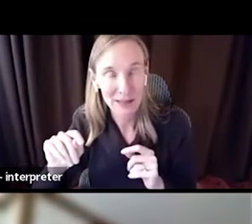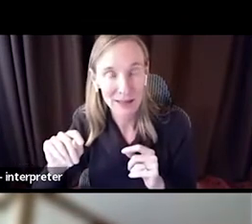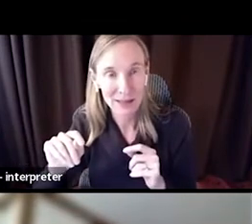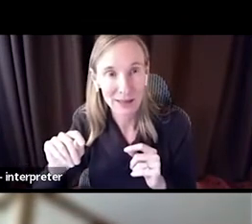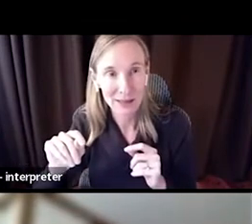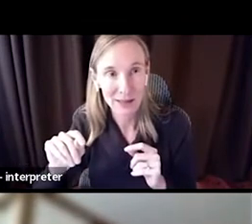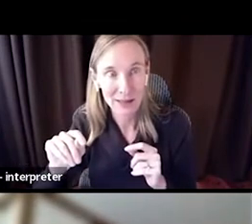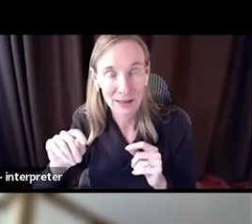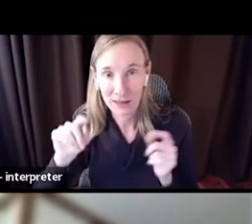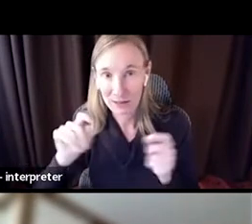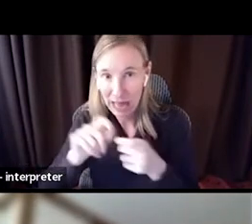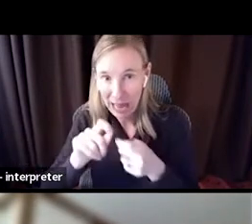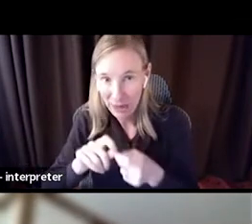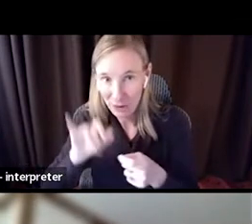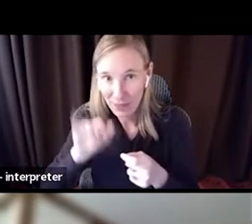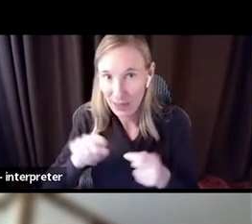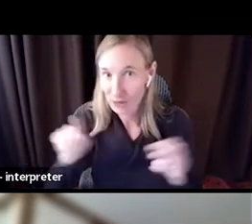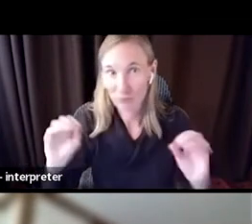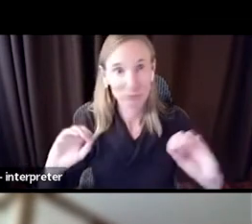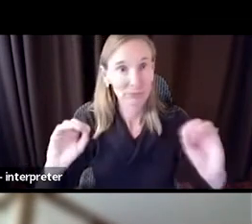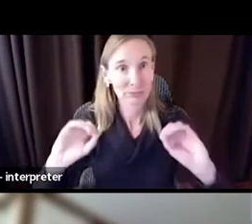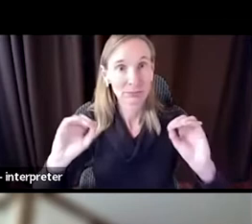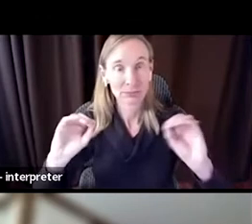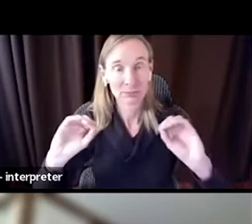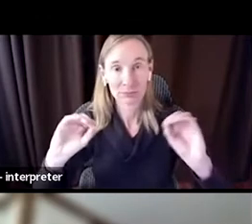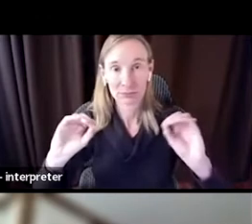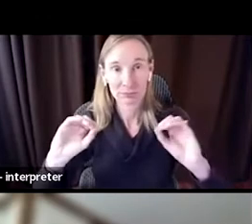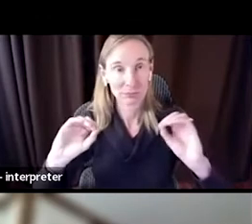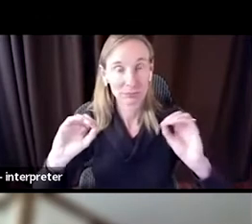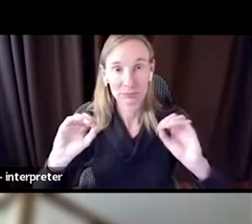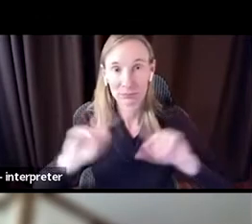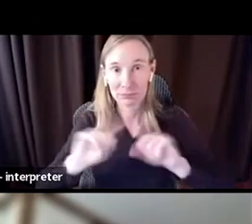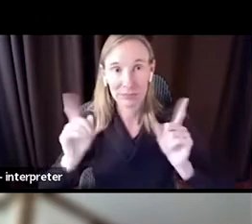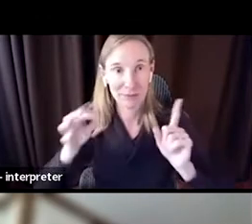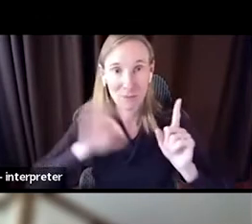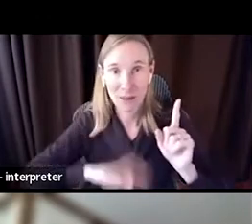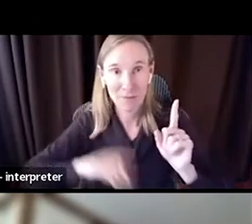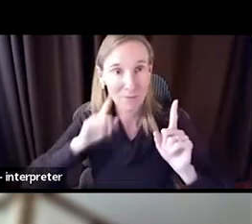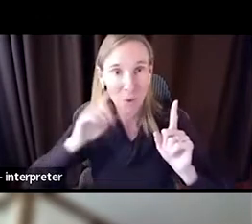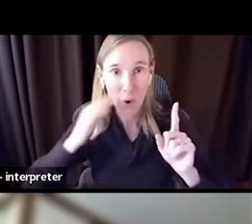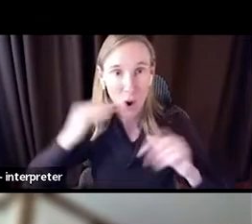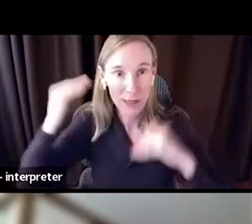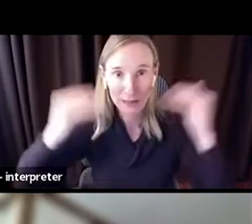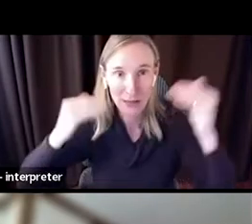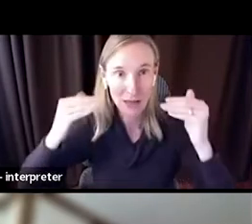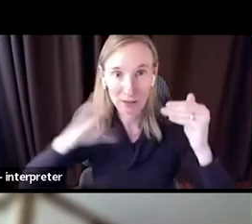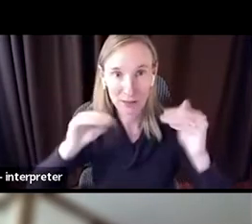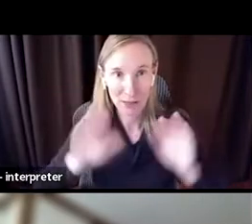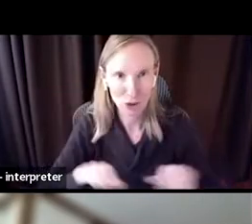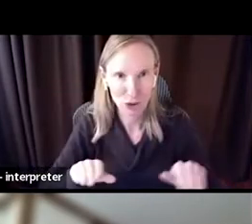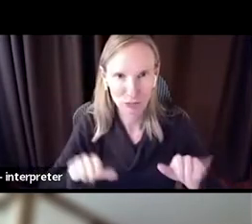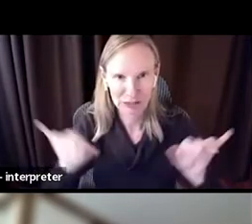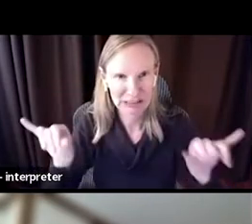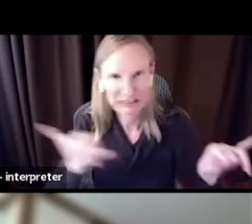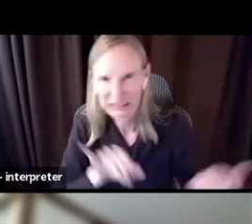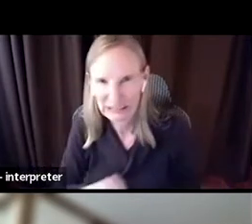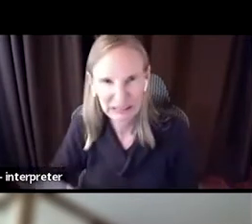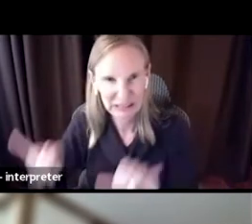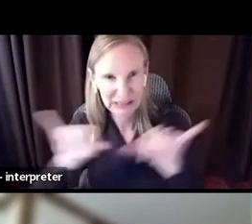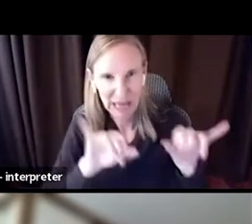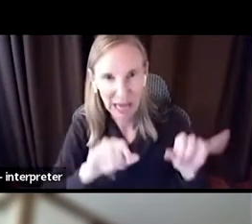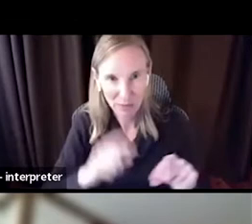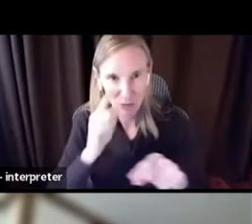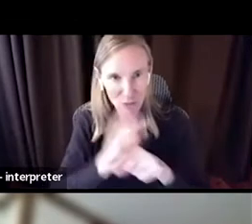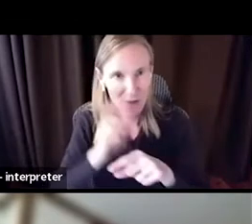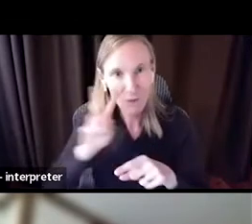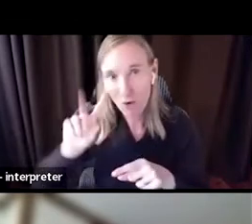is it accurate that there is not a different benefit for adults versus children in Vermont Medicaid's